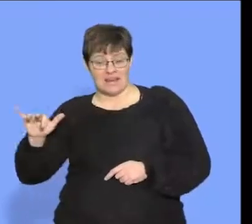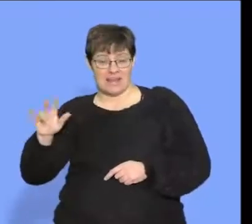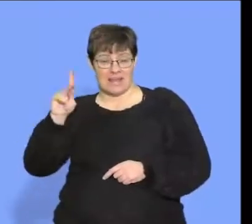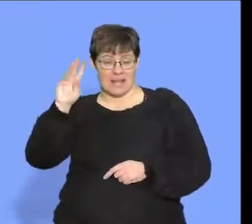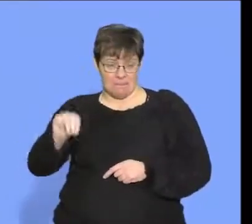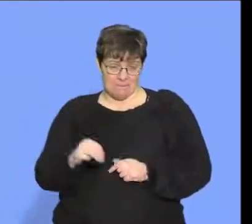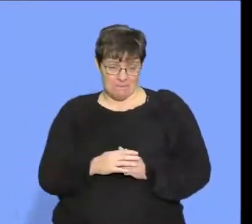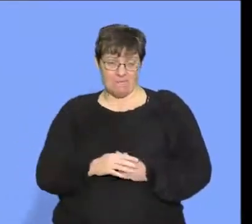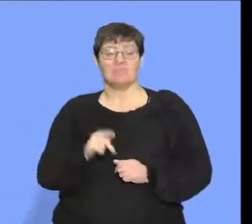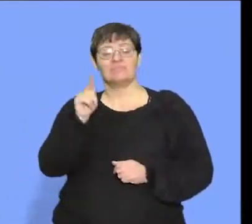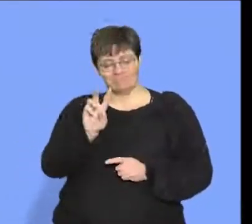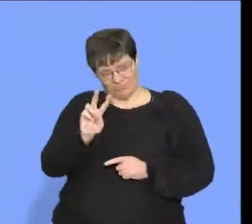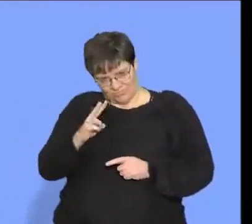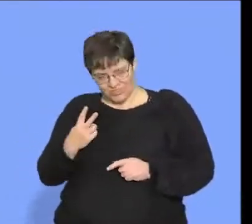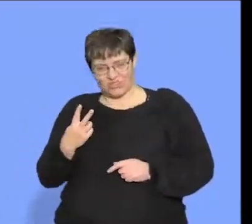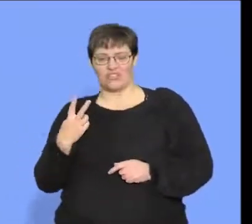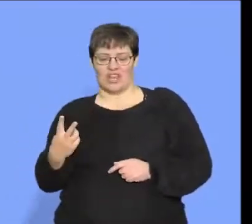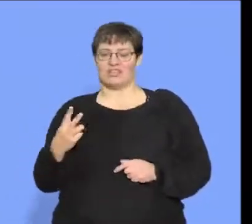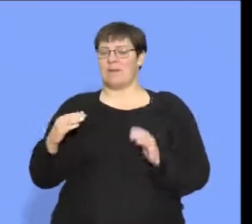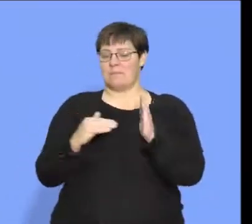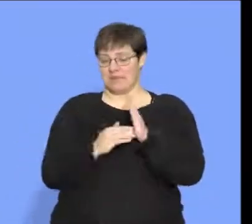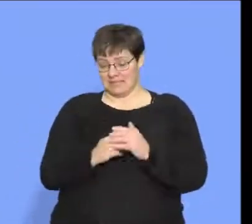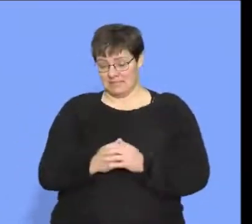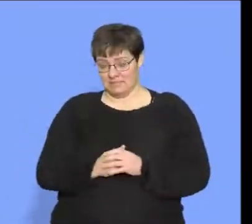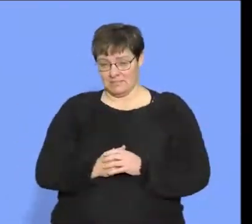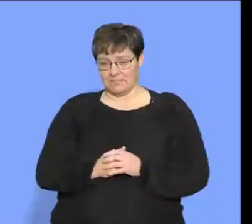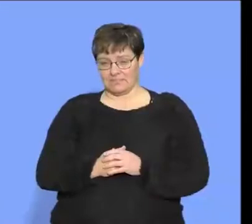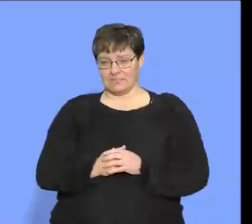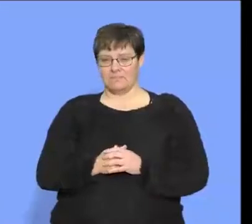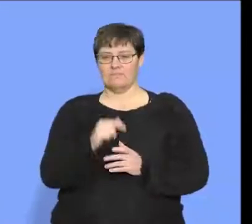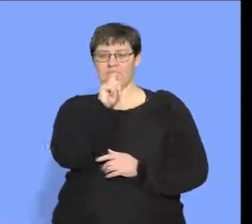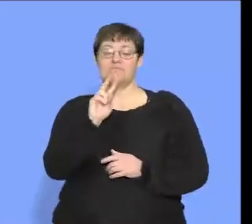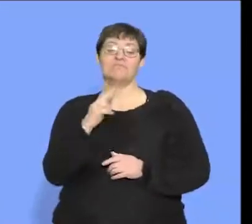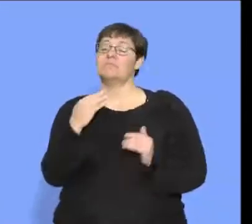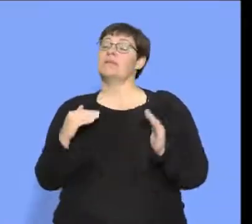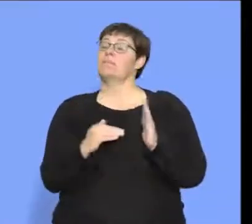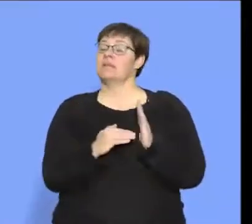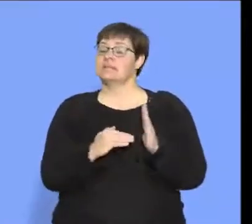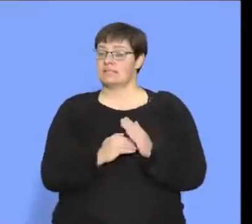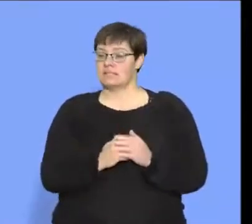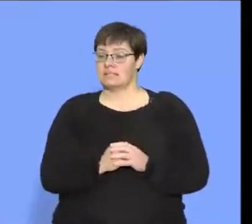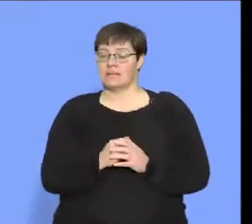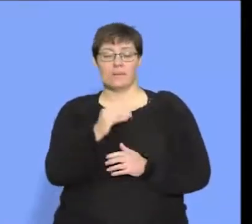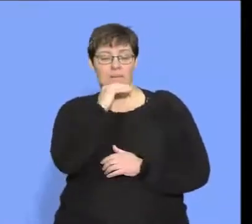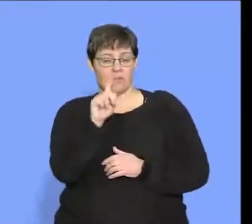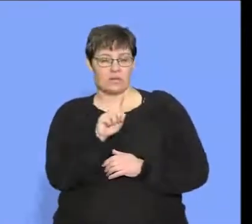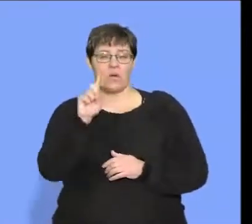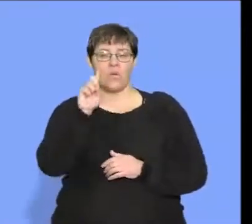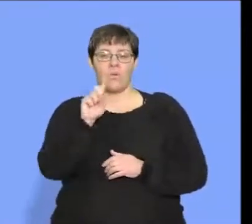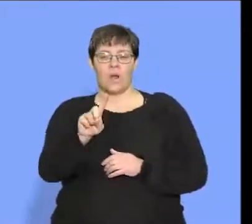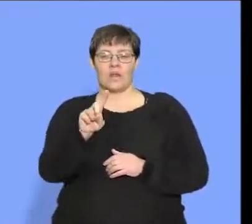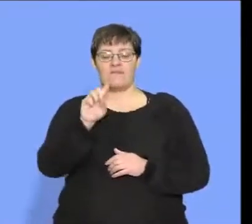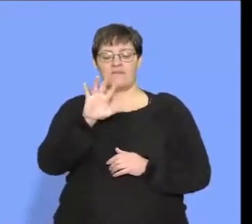150.38 million kilometers. We're going to have to convert this into meters. So this converted into meters will